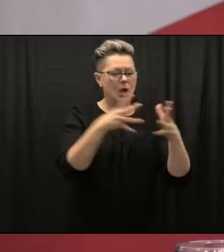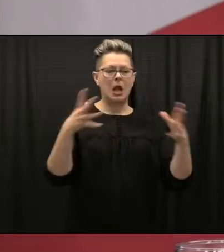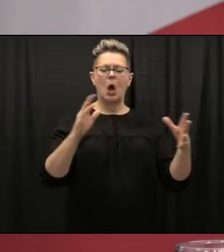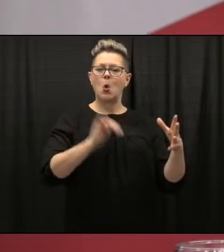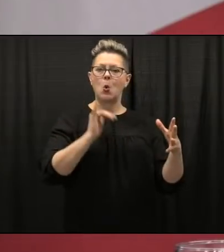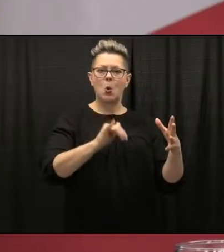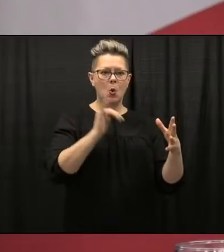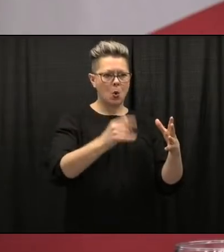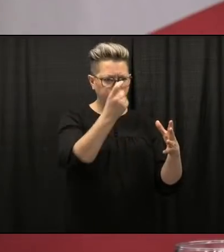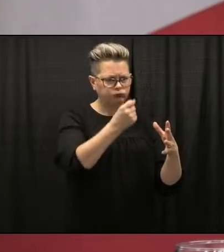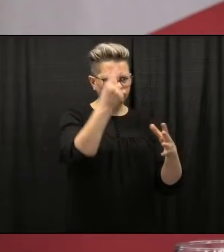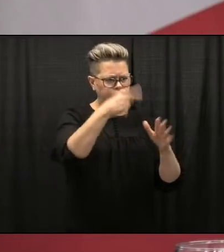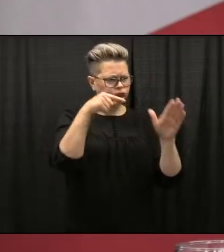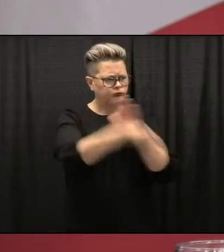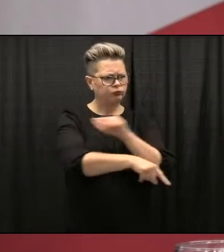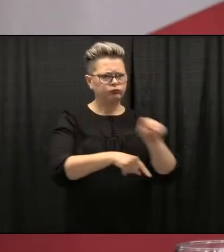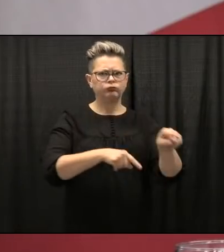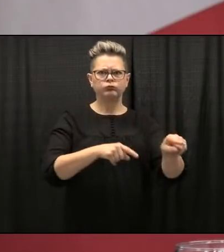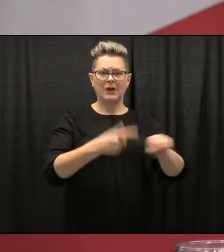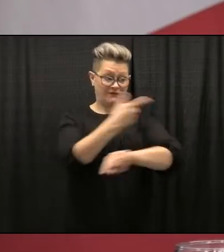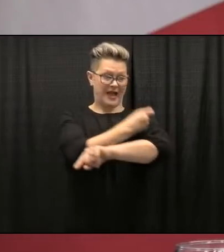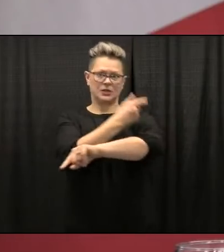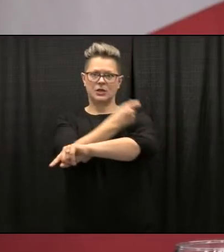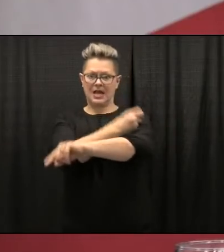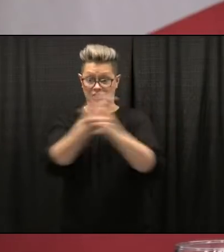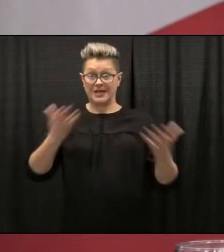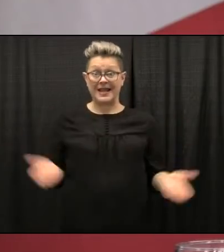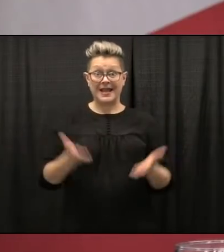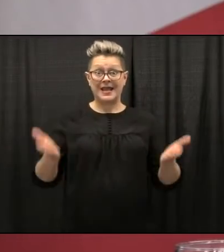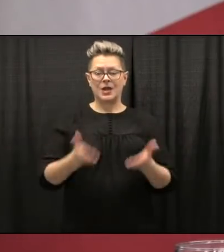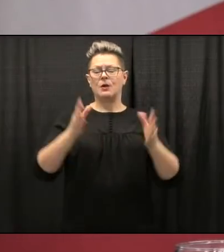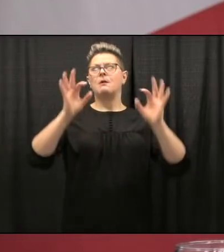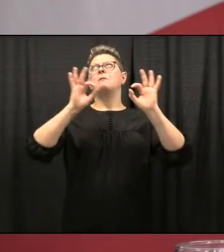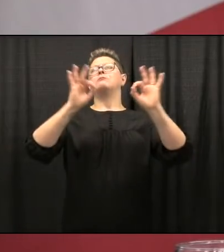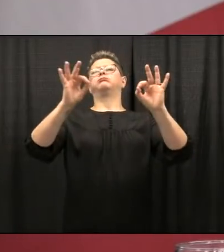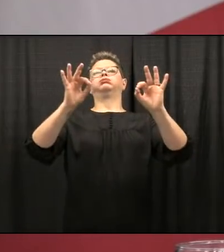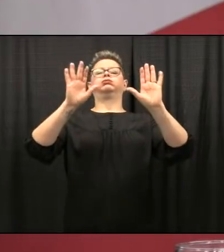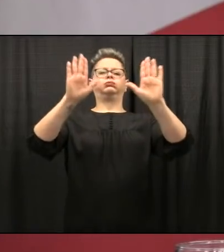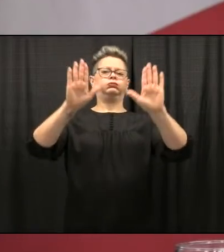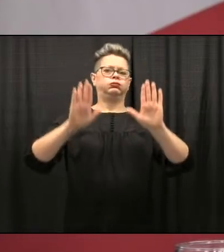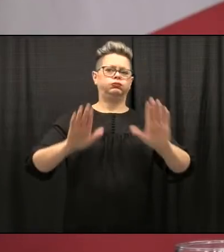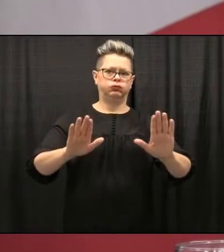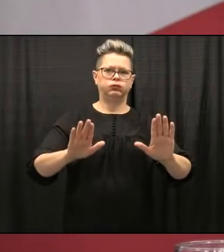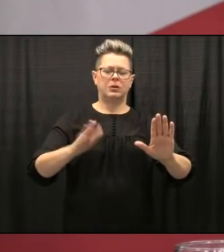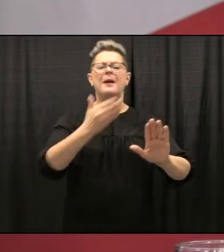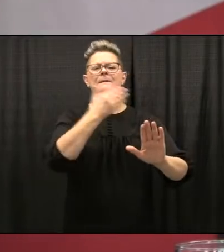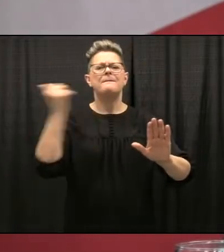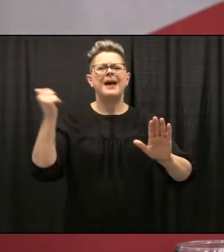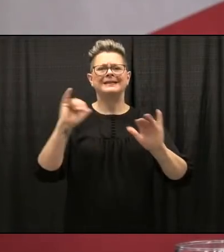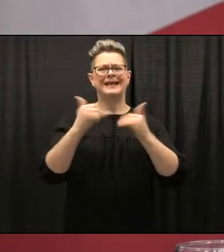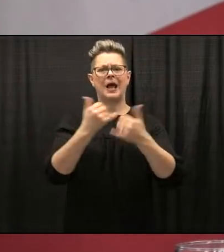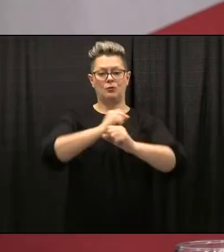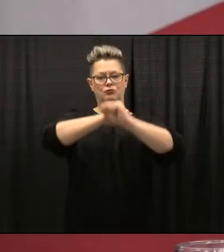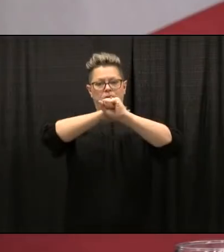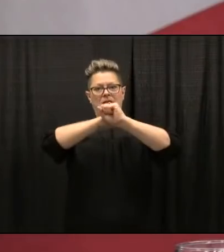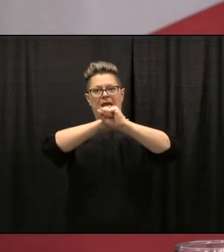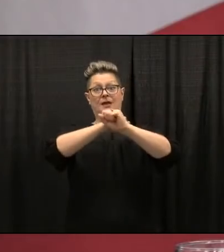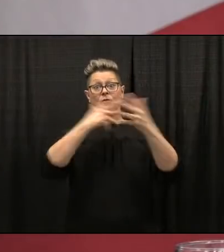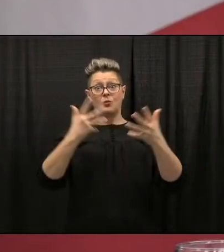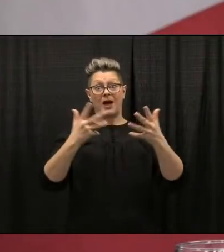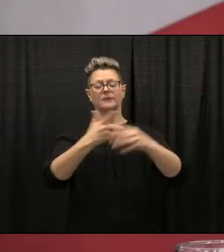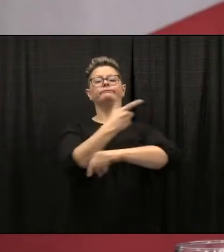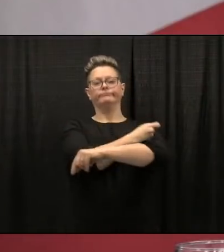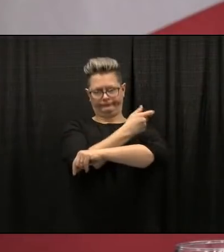been stellar and are our best safeguard going forward to be able to continue to make